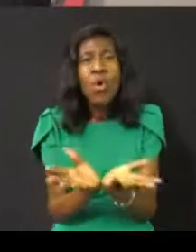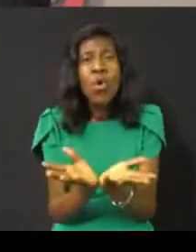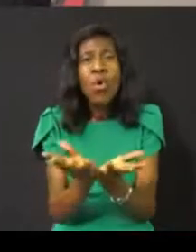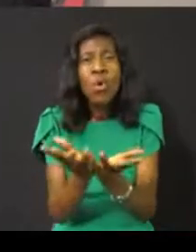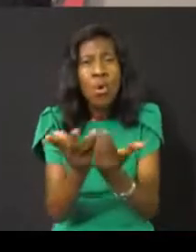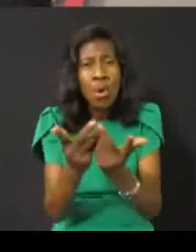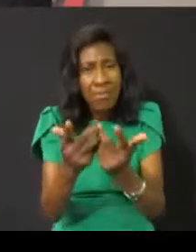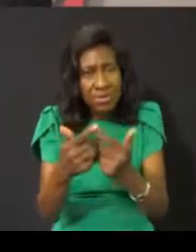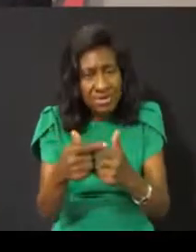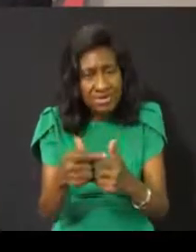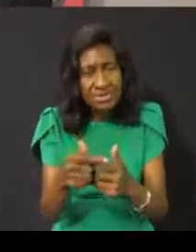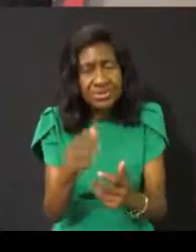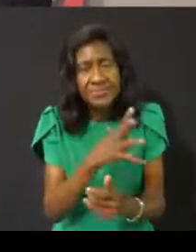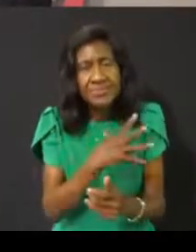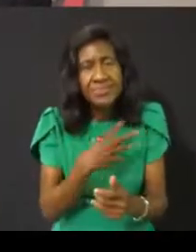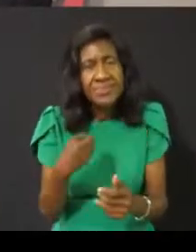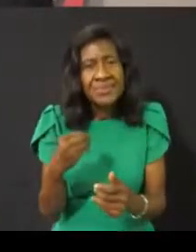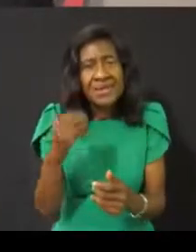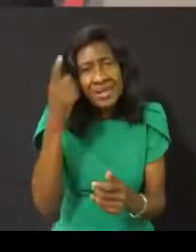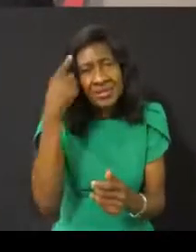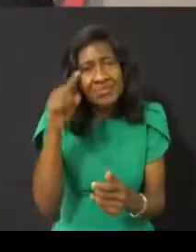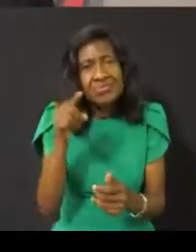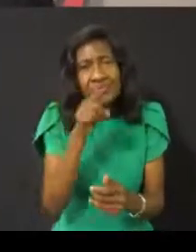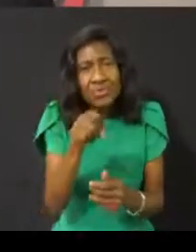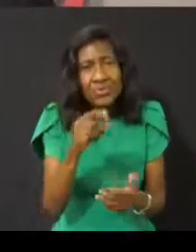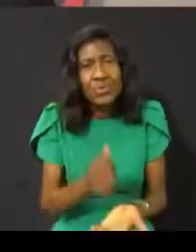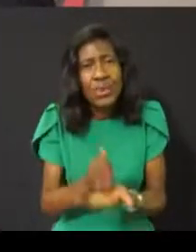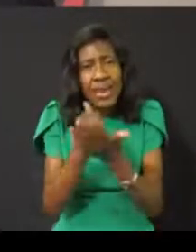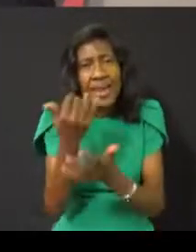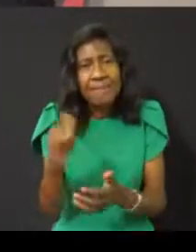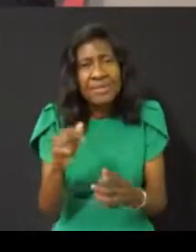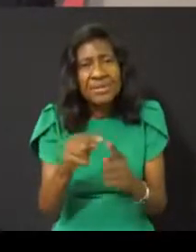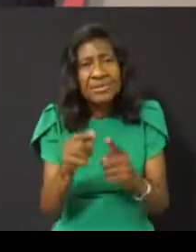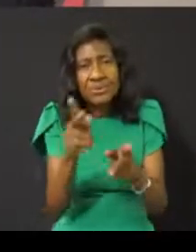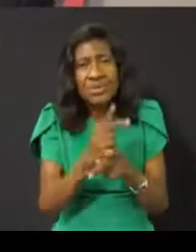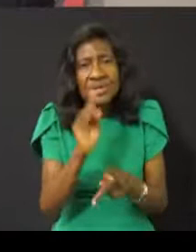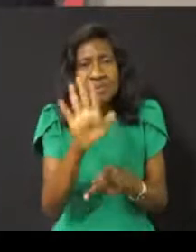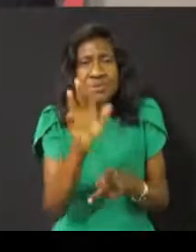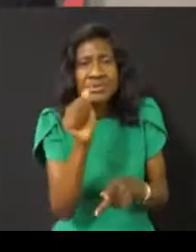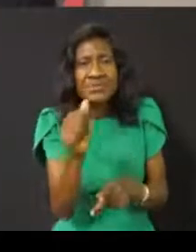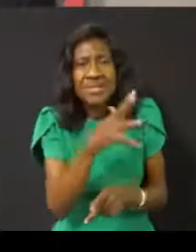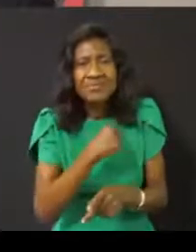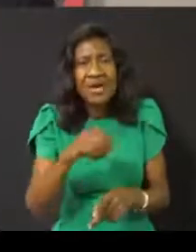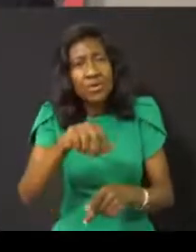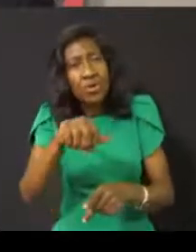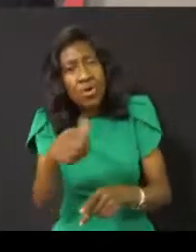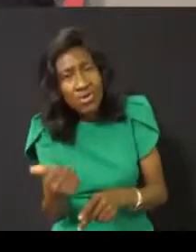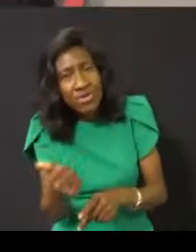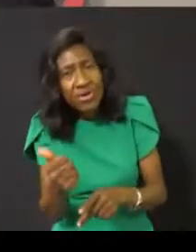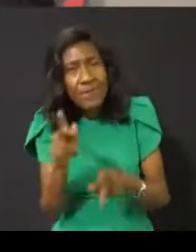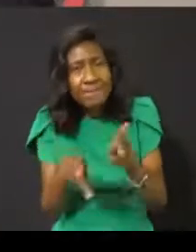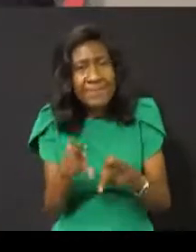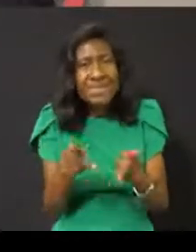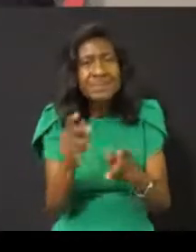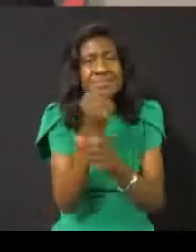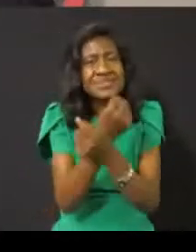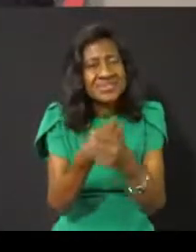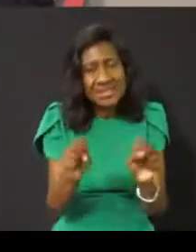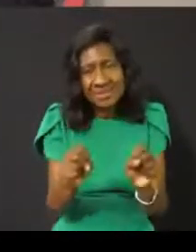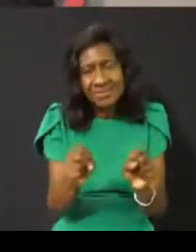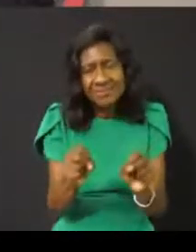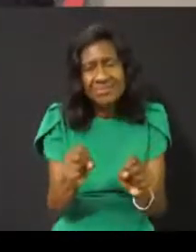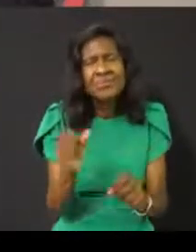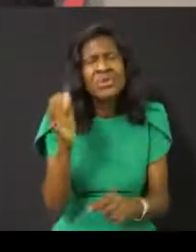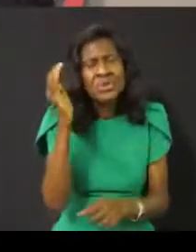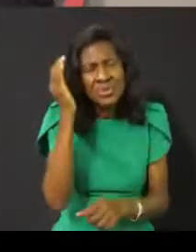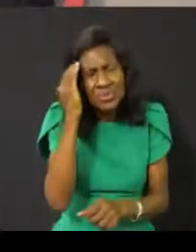keeping ourselves and each other safe. I know that this has been hard, but now,